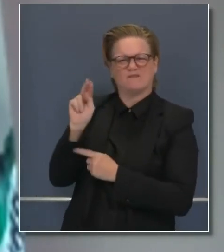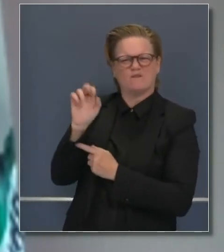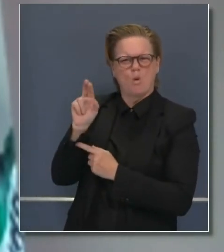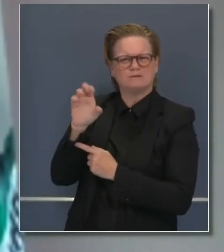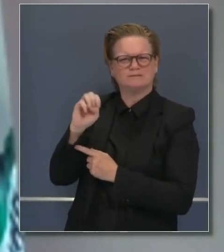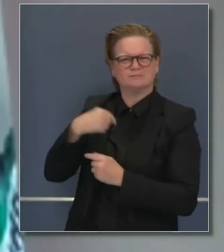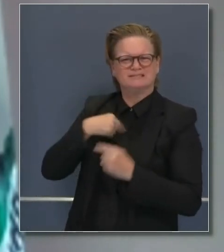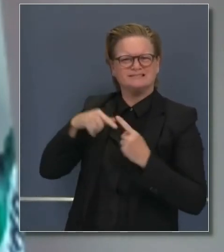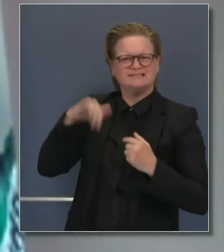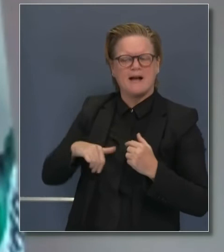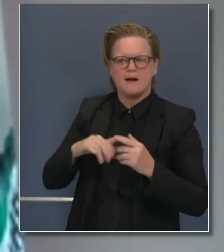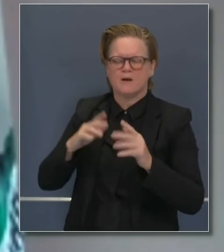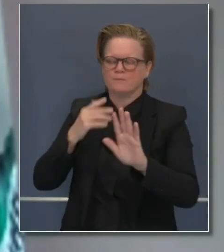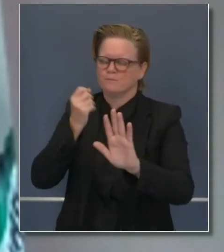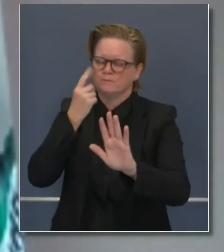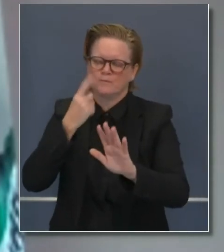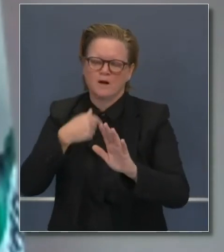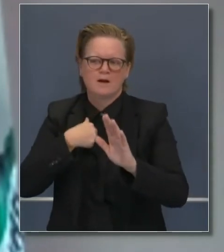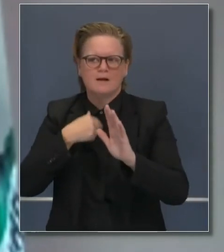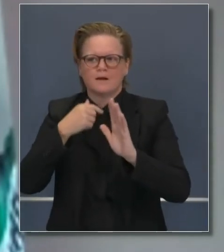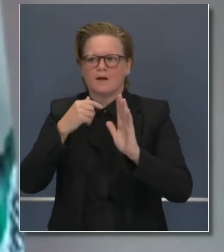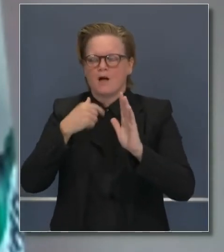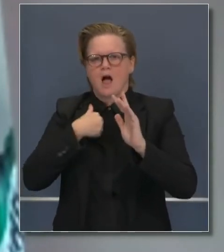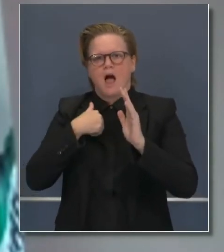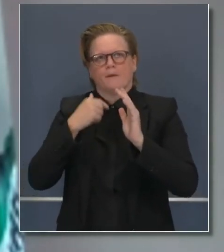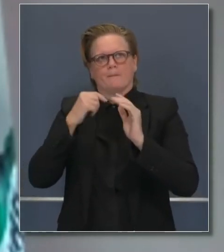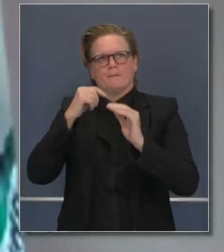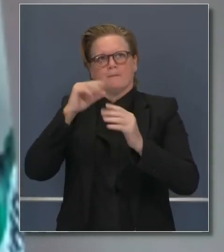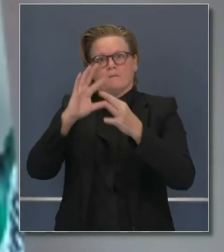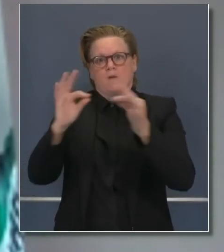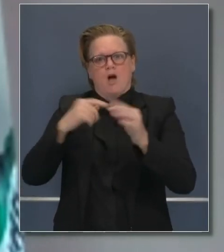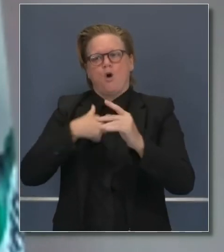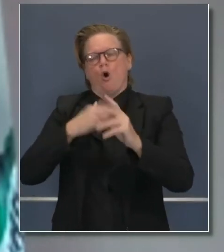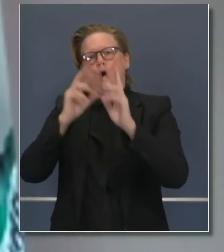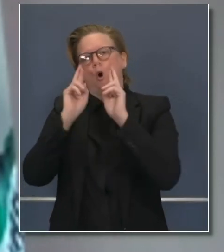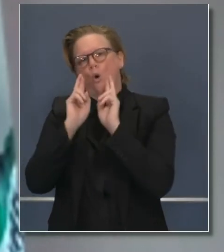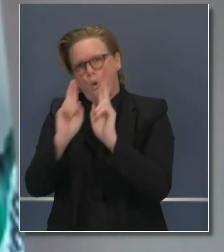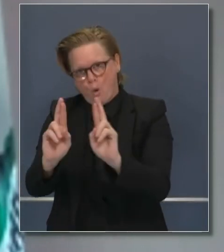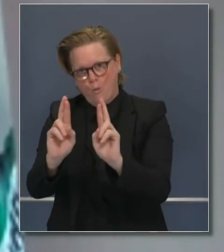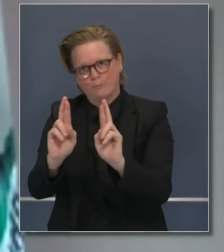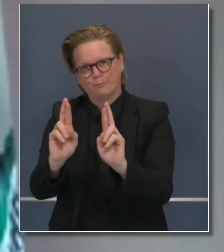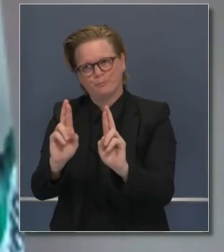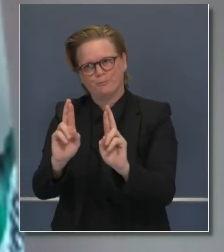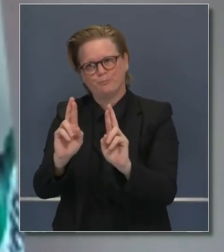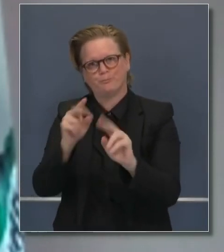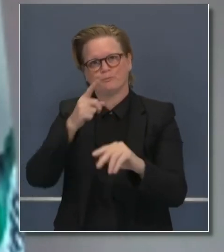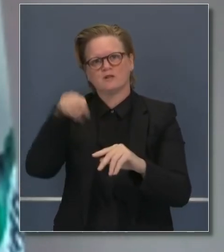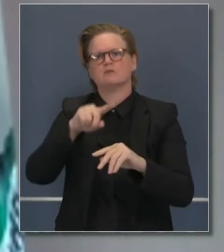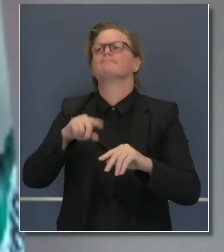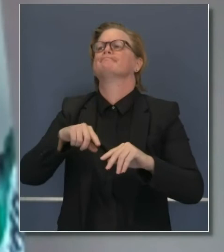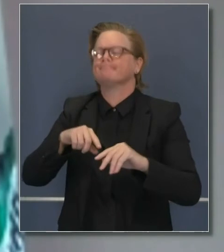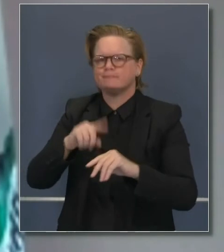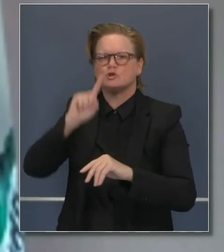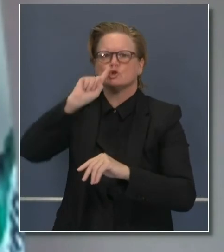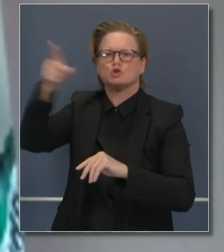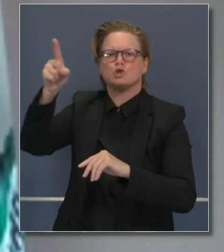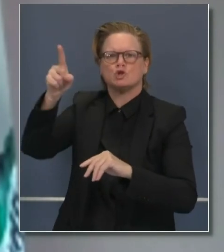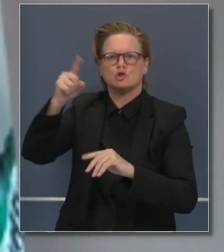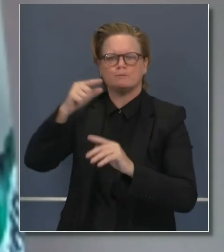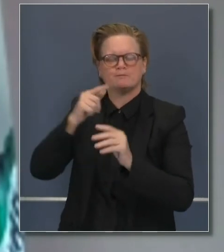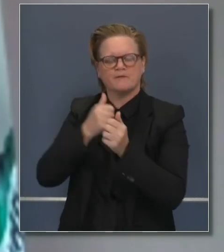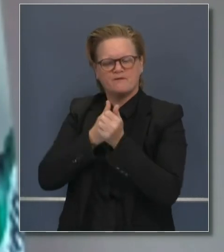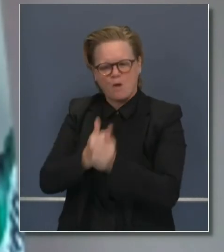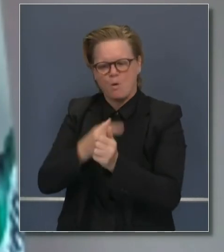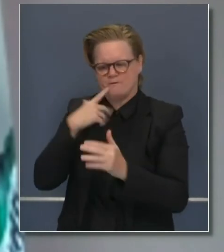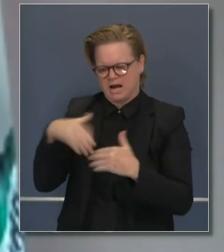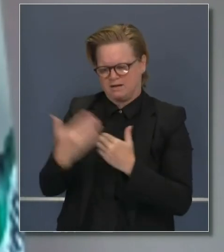hope our citizens will do because their communities are at particular high risk. Their hospitals are